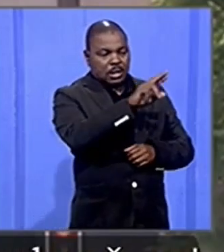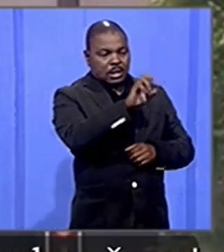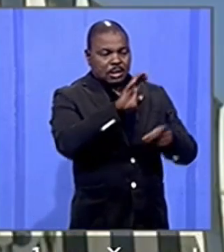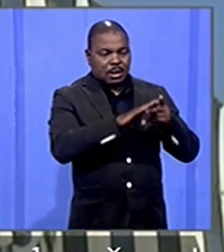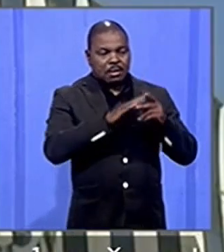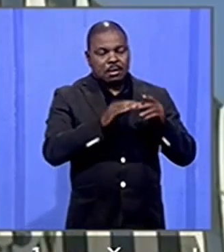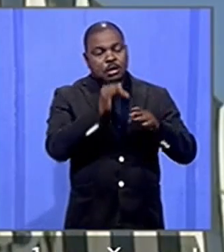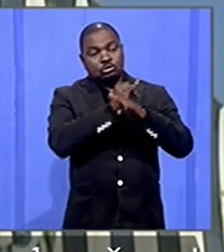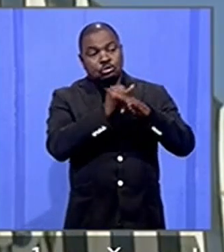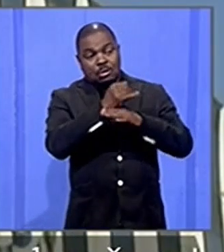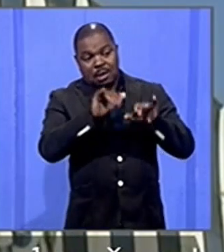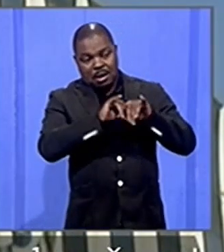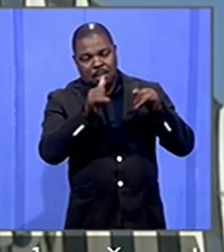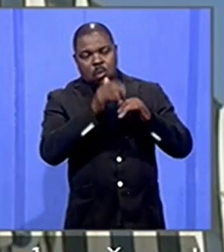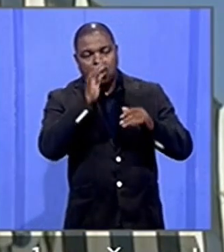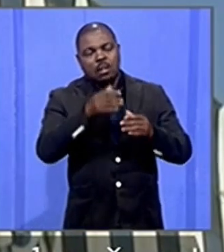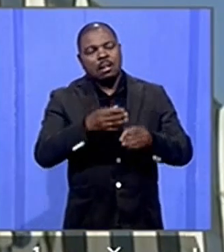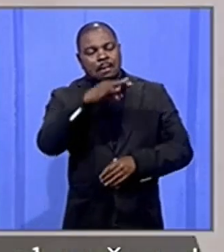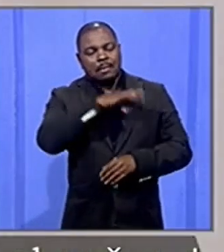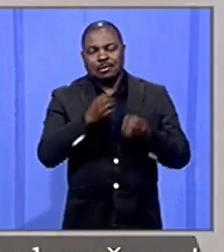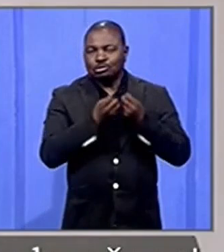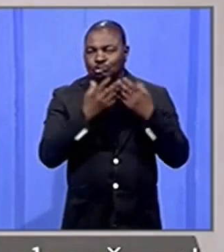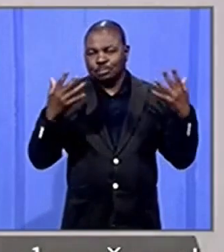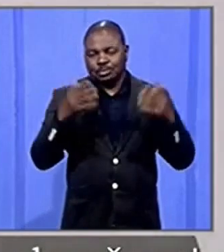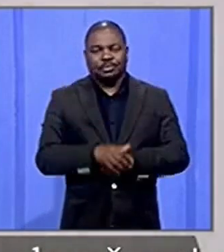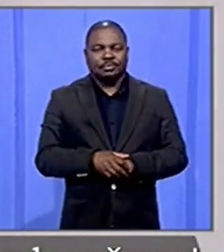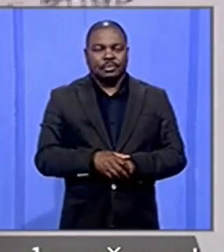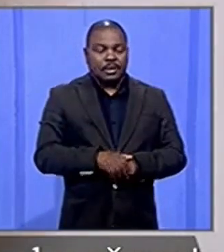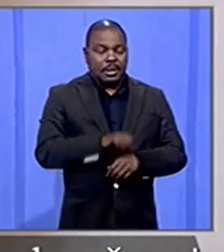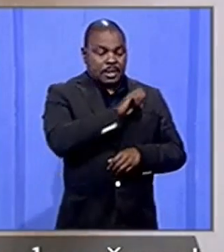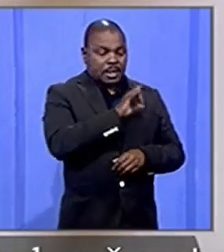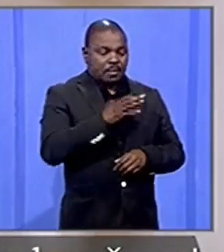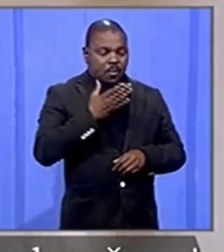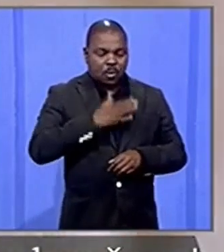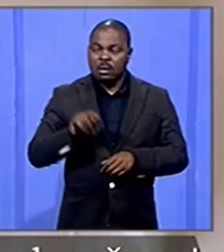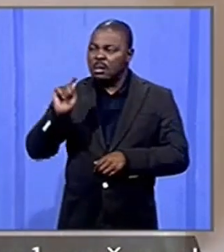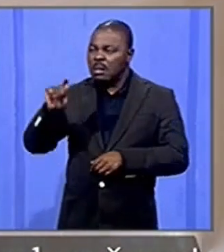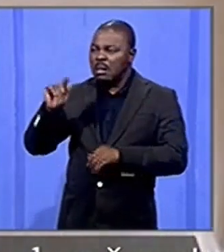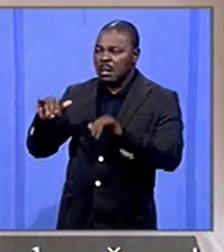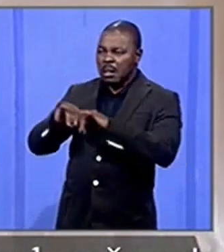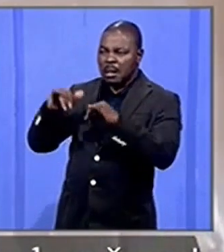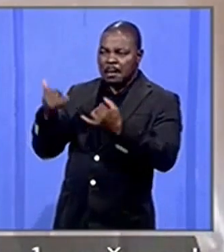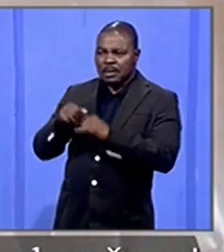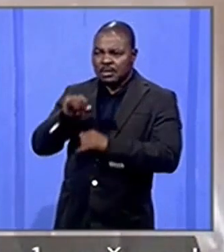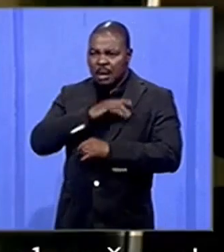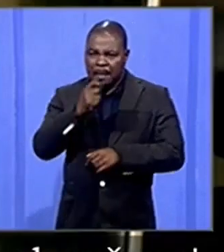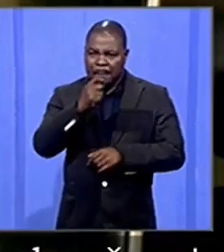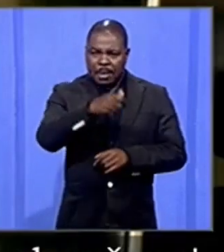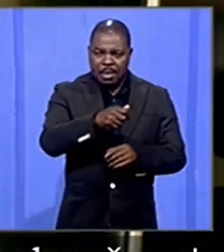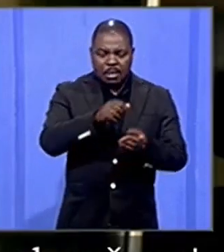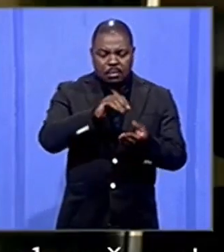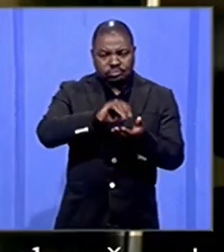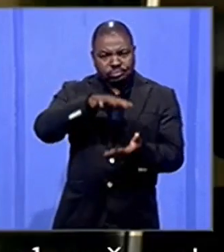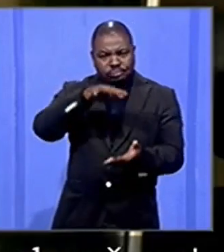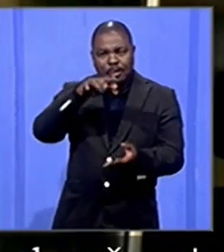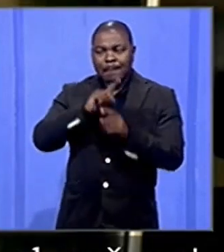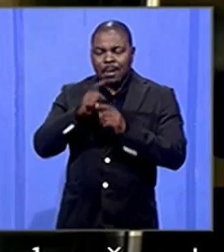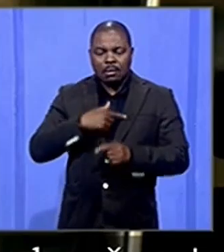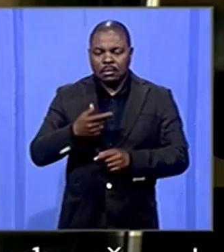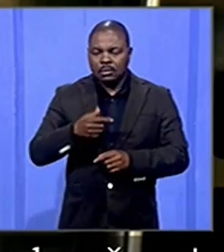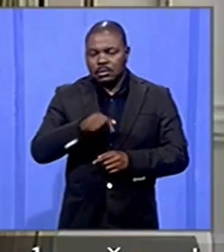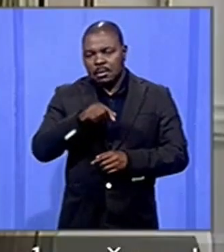tšwa go lenaneo le. EFF e nyaka go dira dinyakišišo tša dikhamphani tšeo di sa lefelego dipenšene tša bašomi e fela bašomi ba gogela